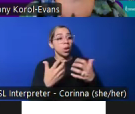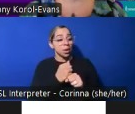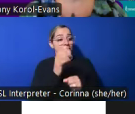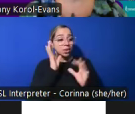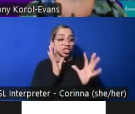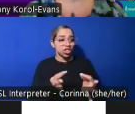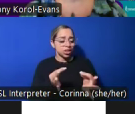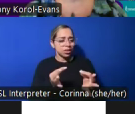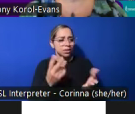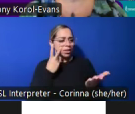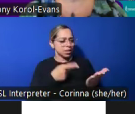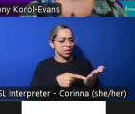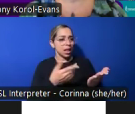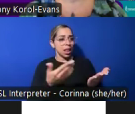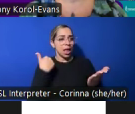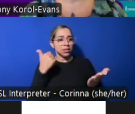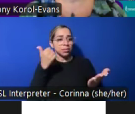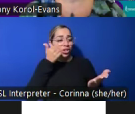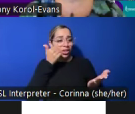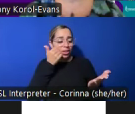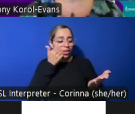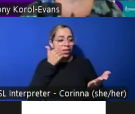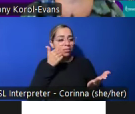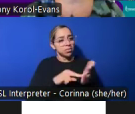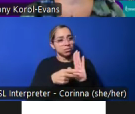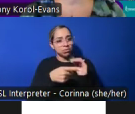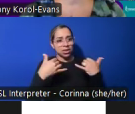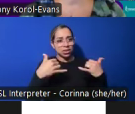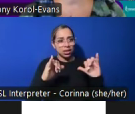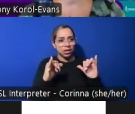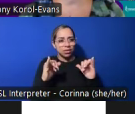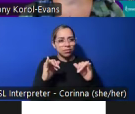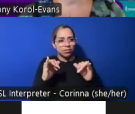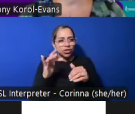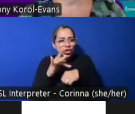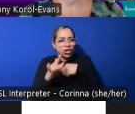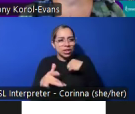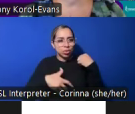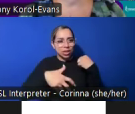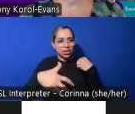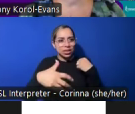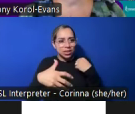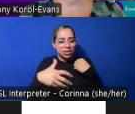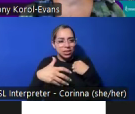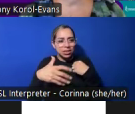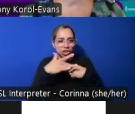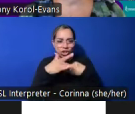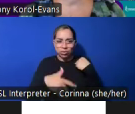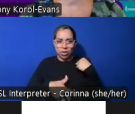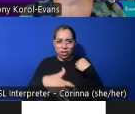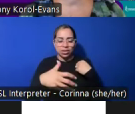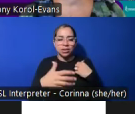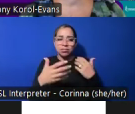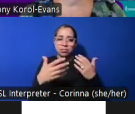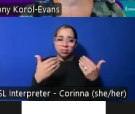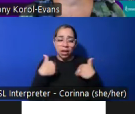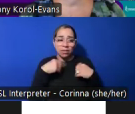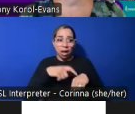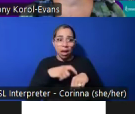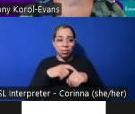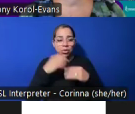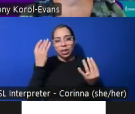last period, you're still early in your pregnancy. So that gives you time to think about your options and make a decision, whether to keep